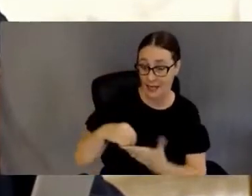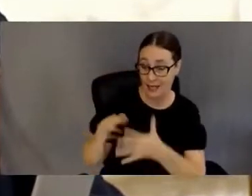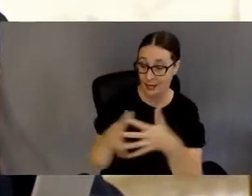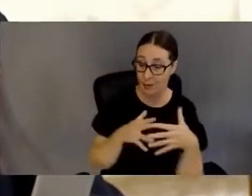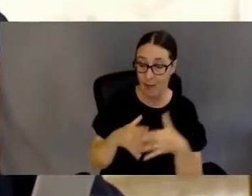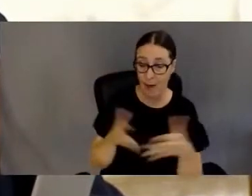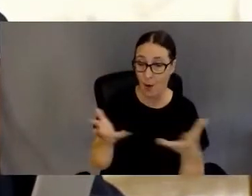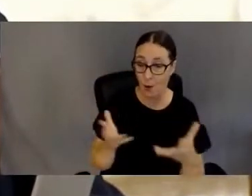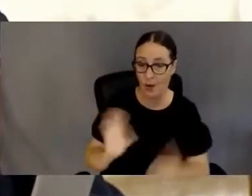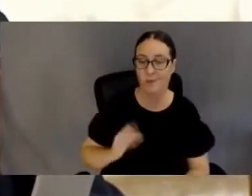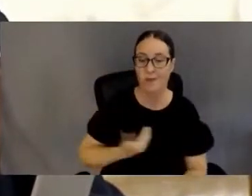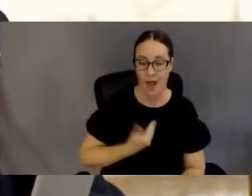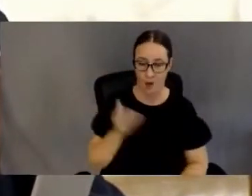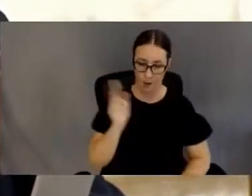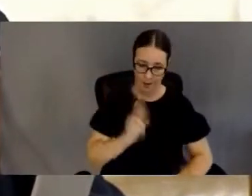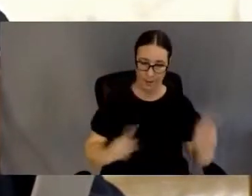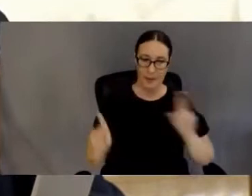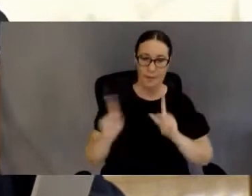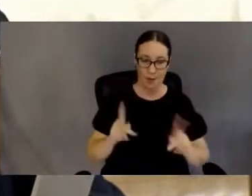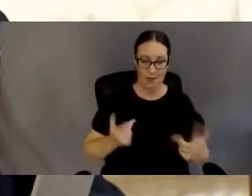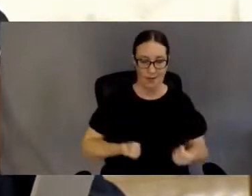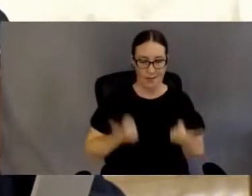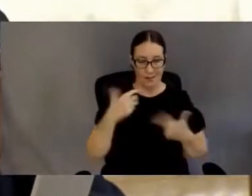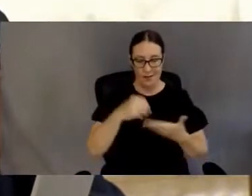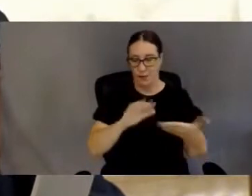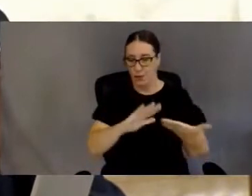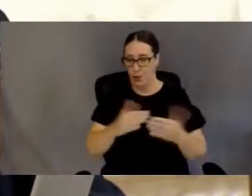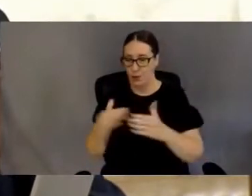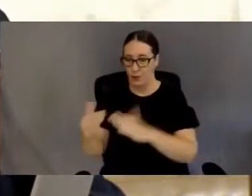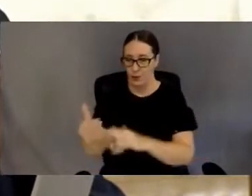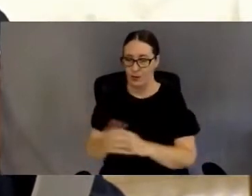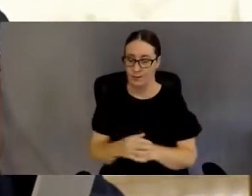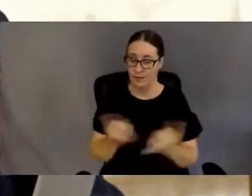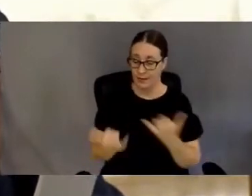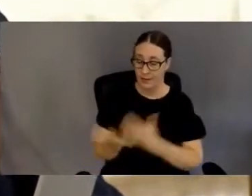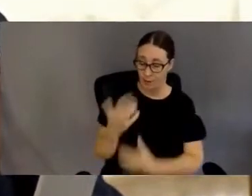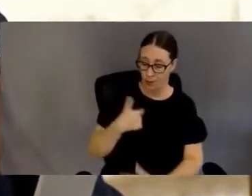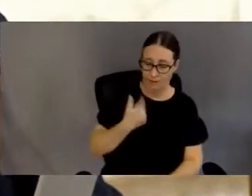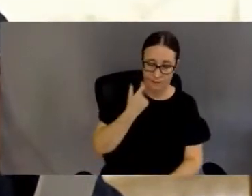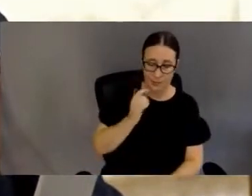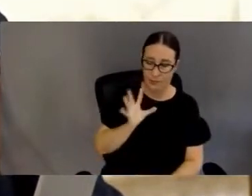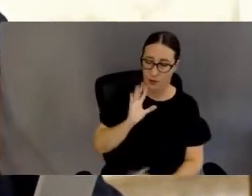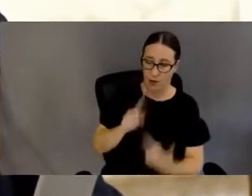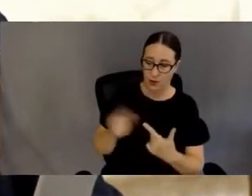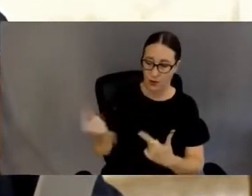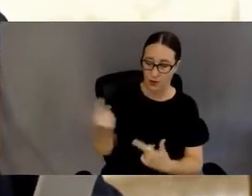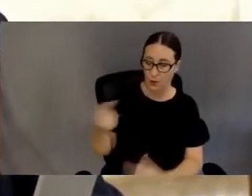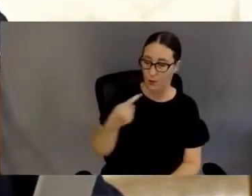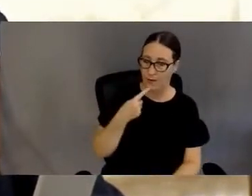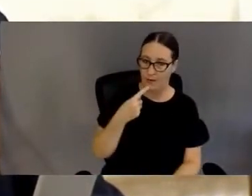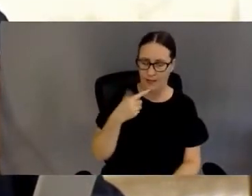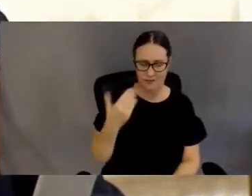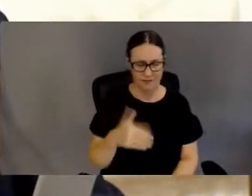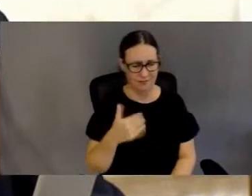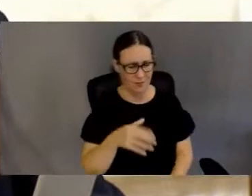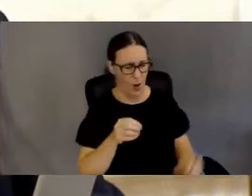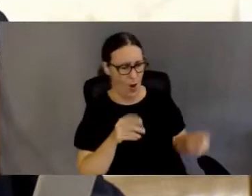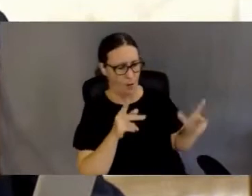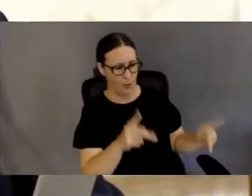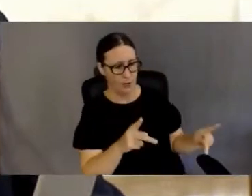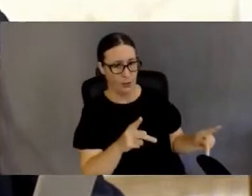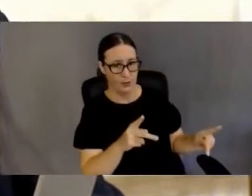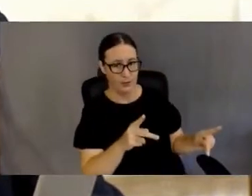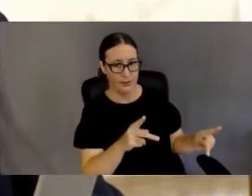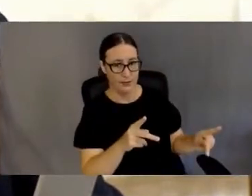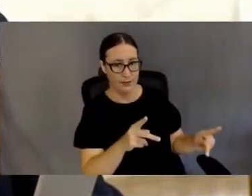who live in these communities. And I think this morning I was talking to someone and they said, while opportunity isn't equally distributed